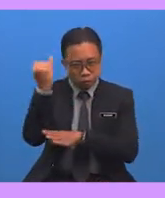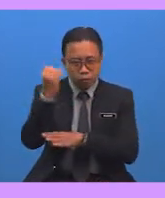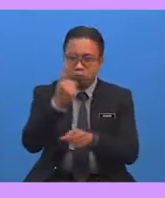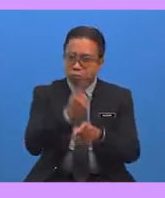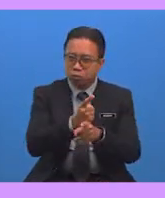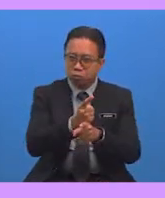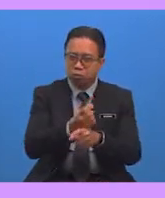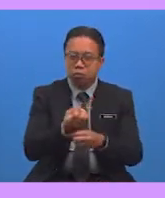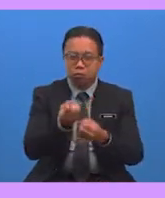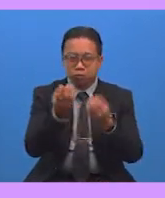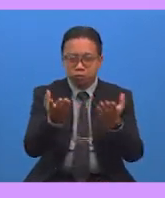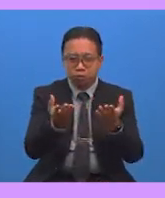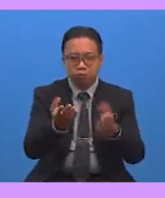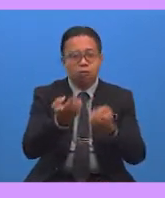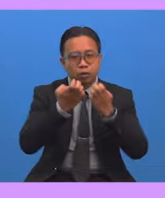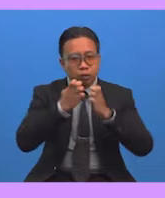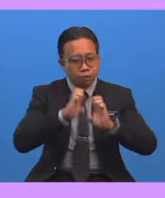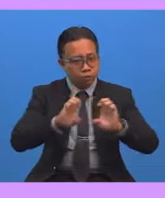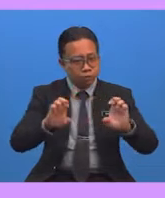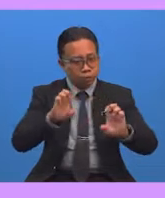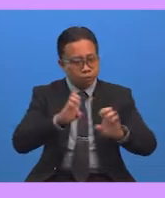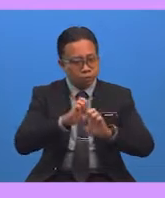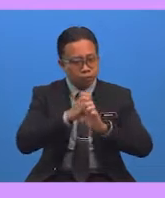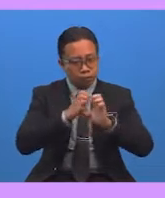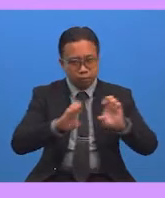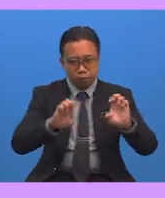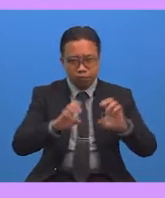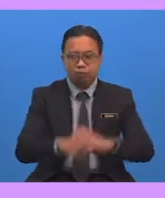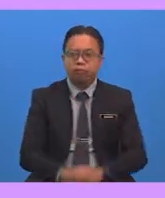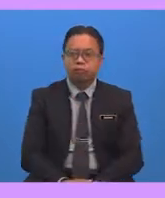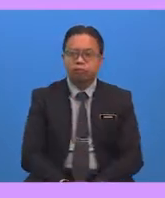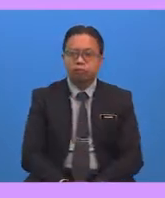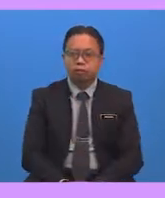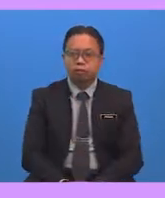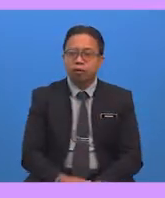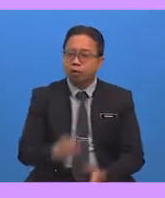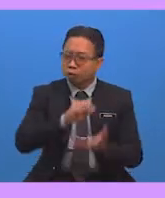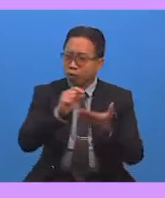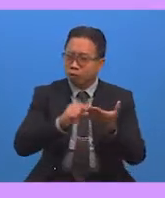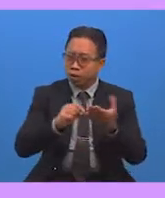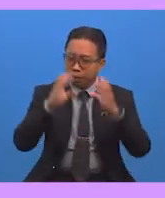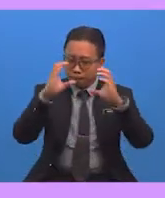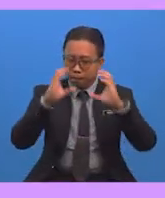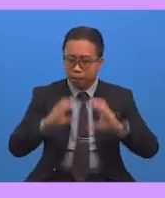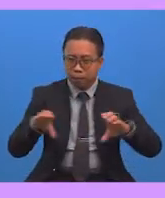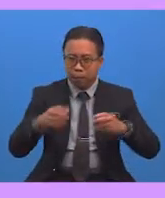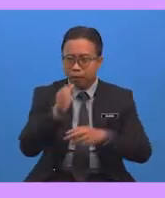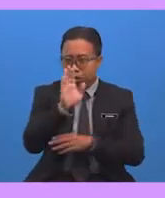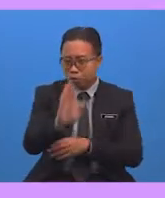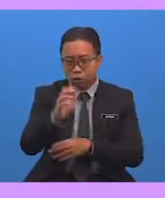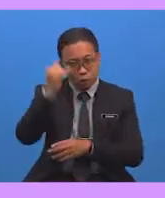give more explanations, define terms, and rewrite paragraphs to make your